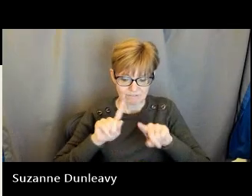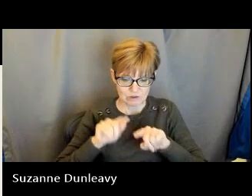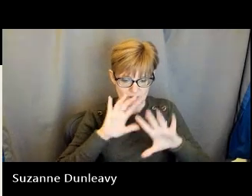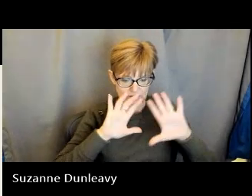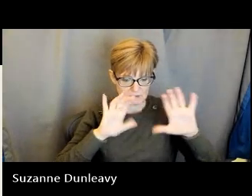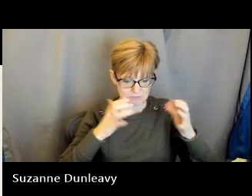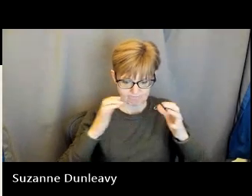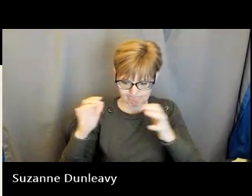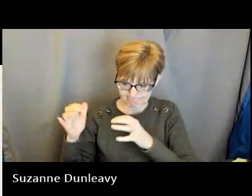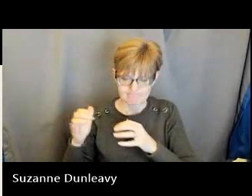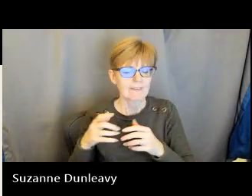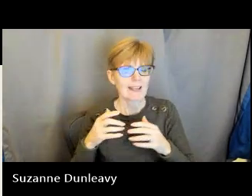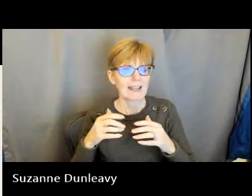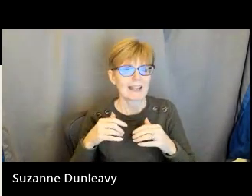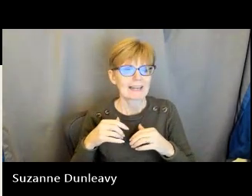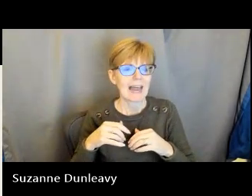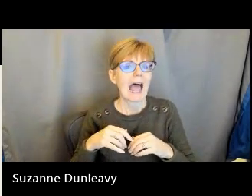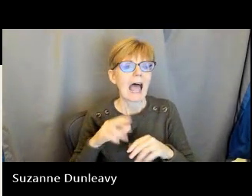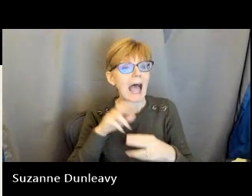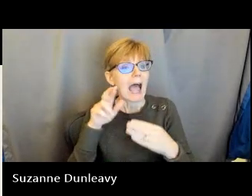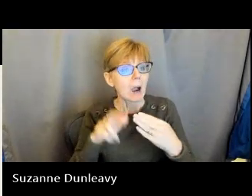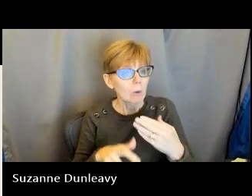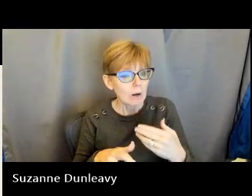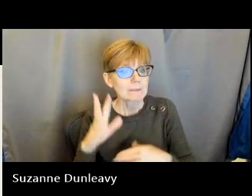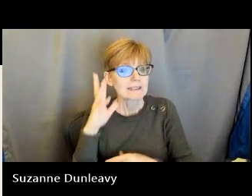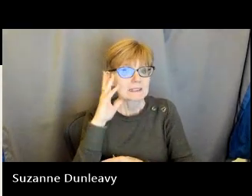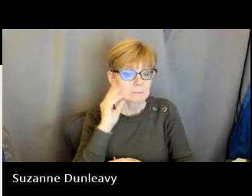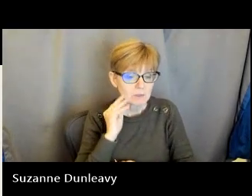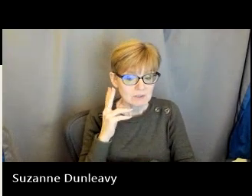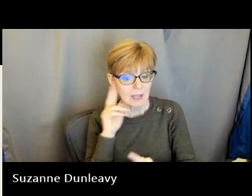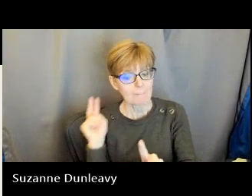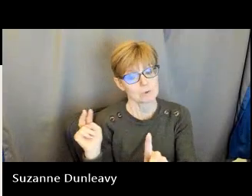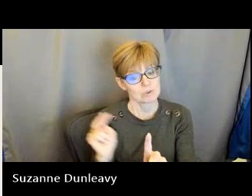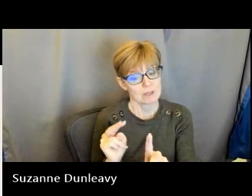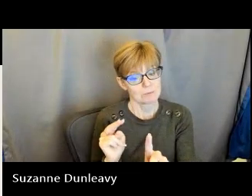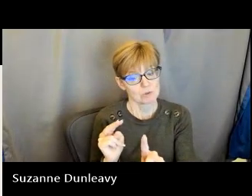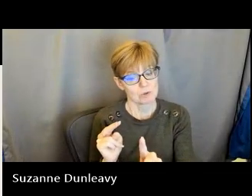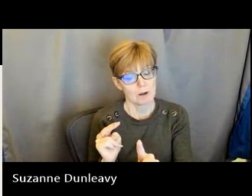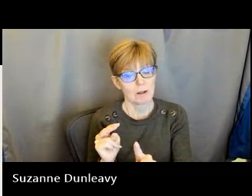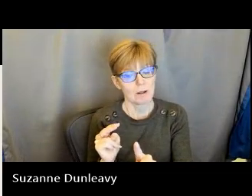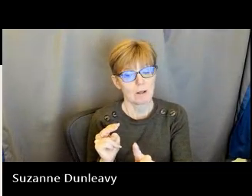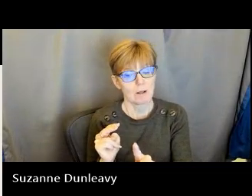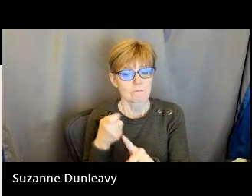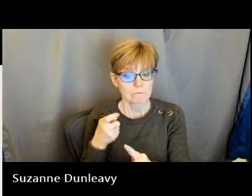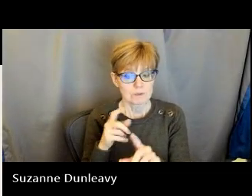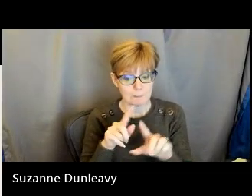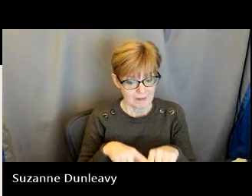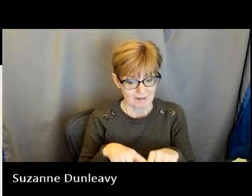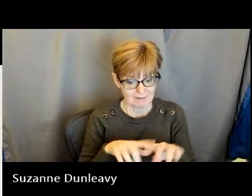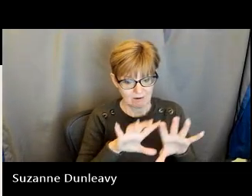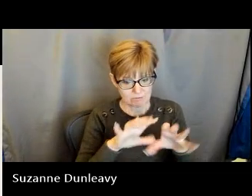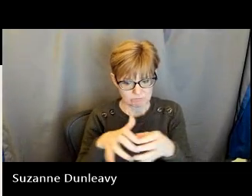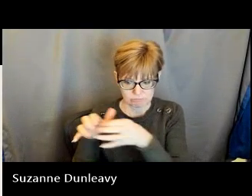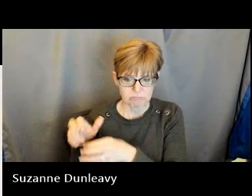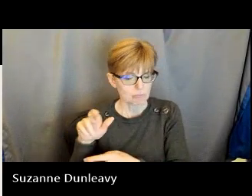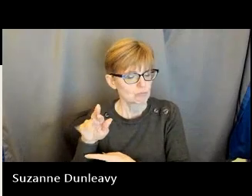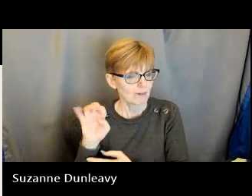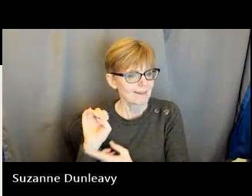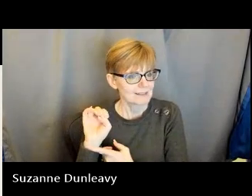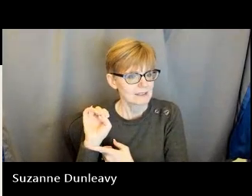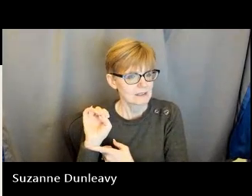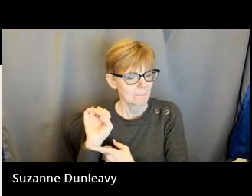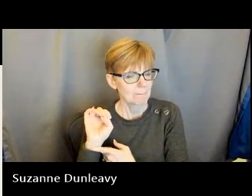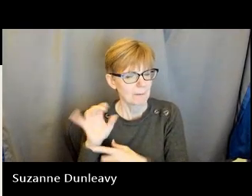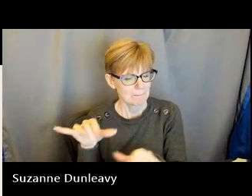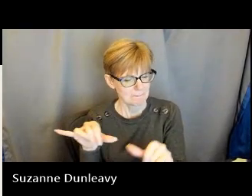outcomes, experiences, perceptions by race, right? But measuring race is complex,